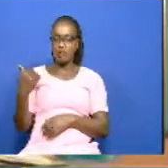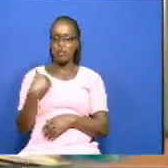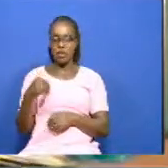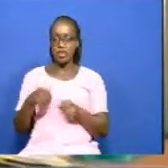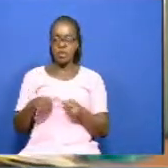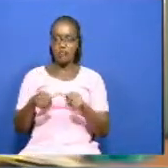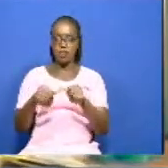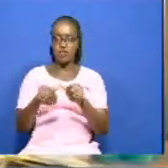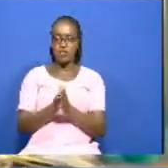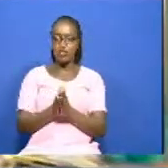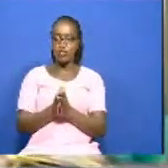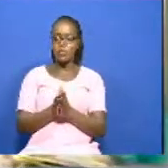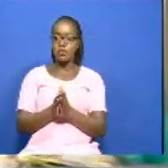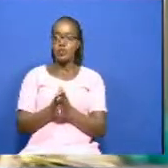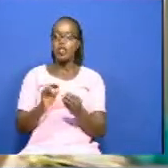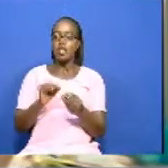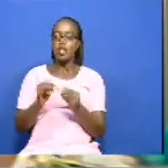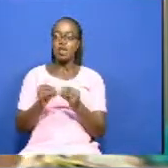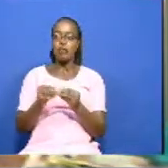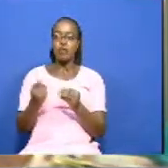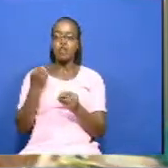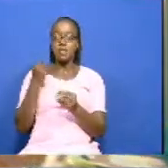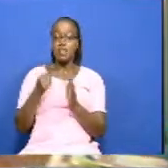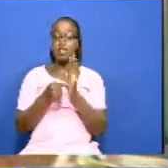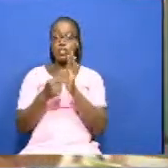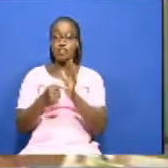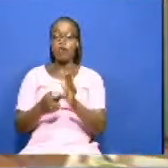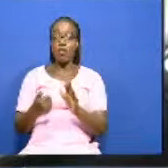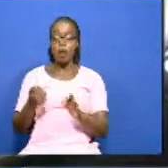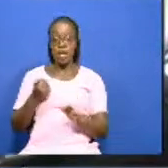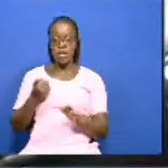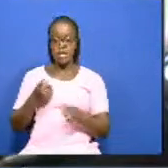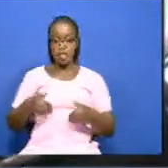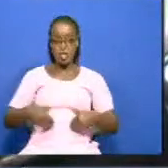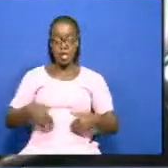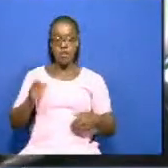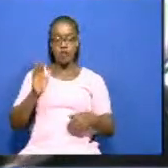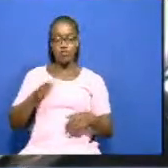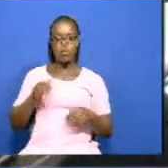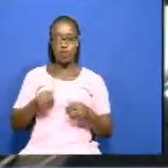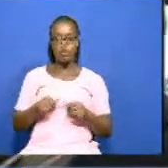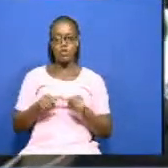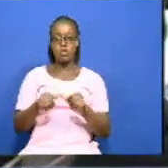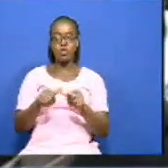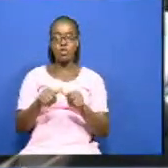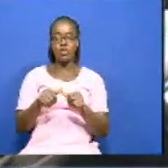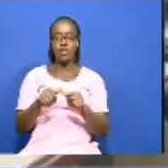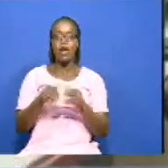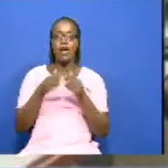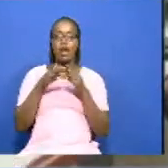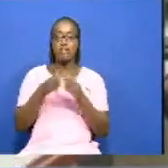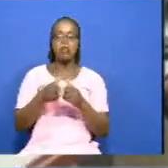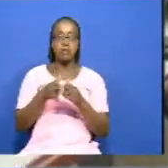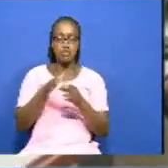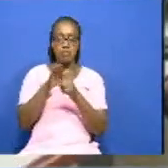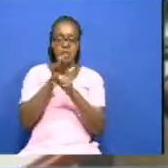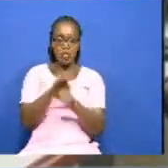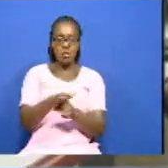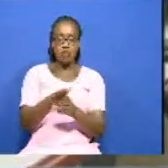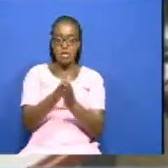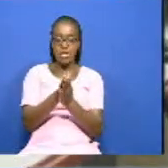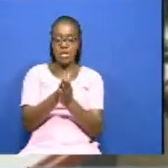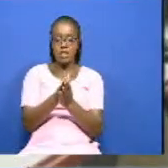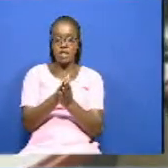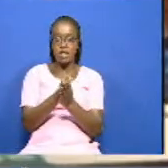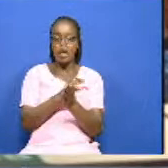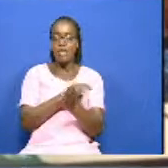survey released by Plan International yesterday indicated that girls and young women are continuously subjected to sexual harassment, disempowering them